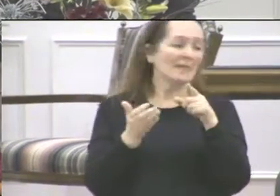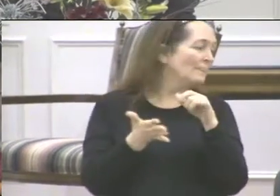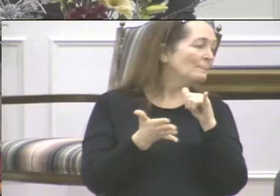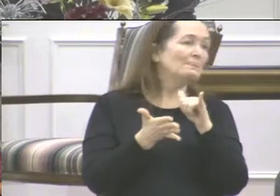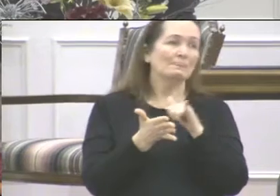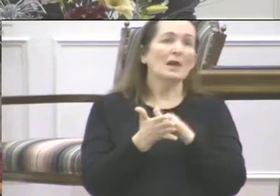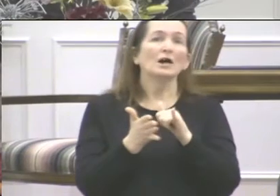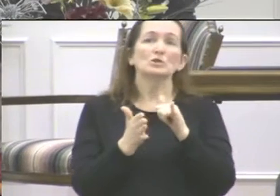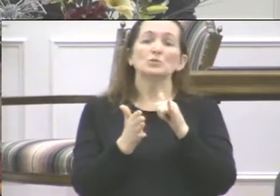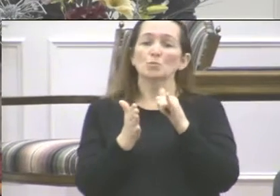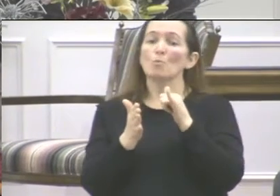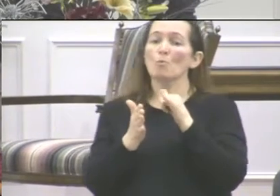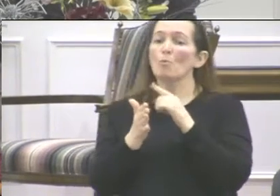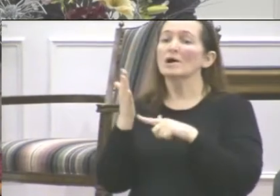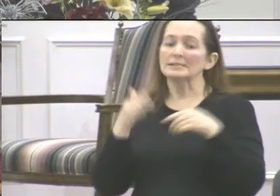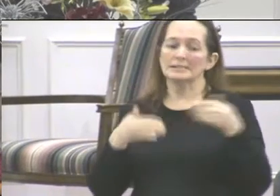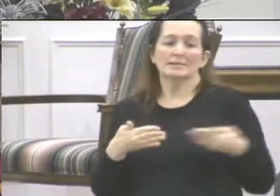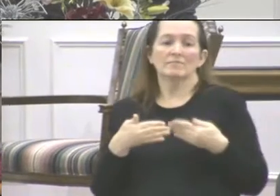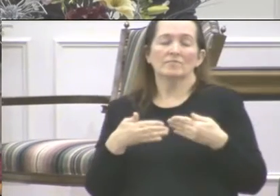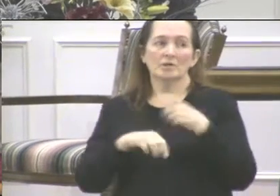That's what this time is all